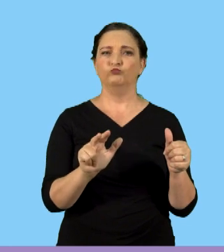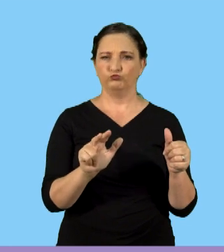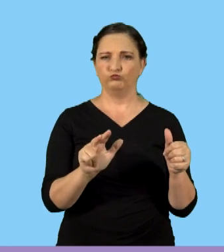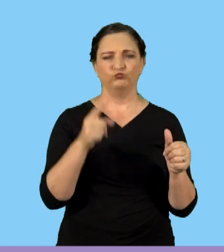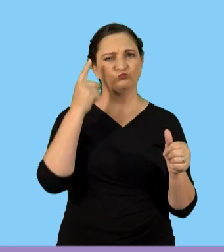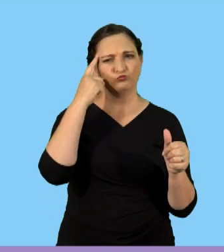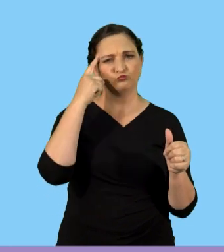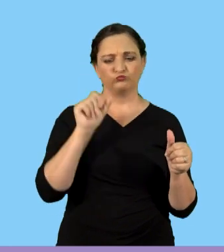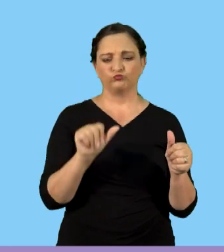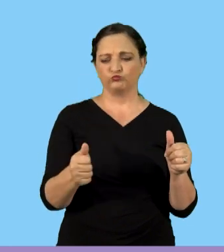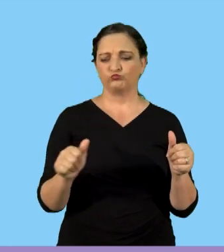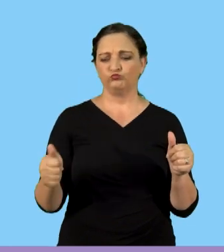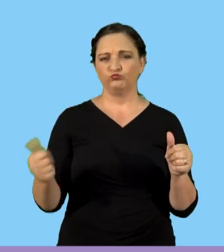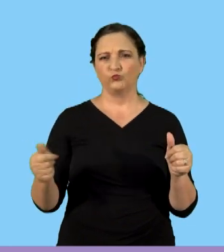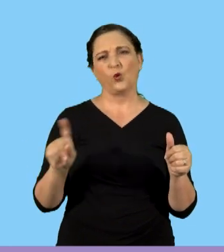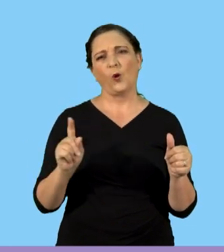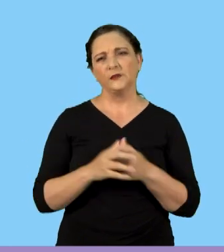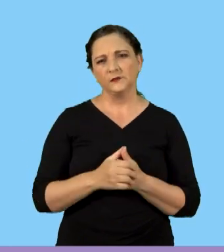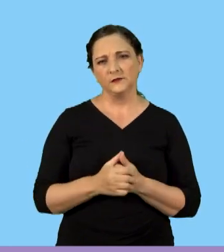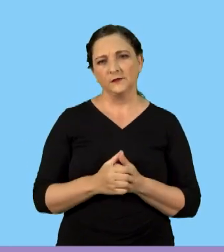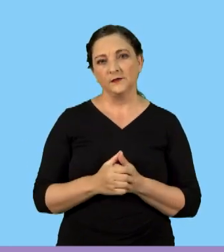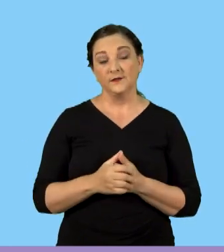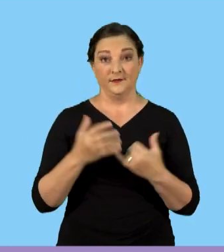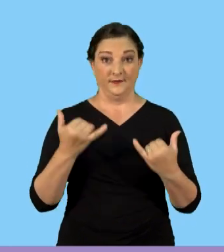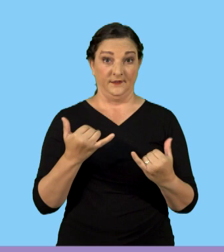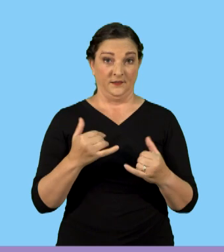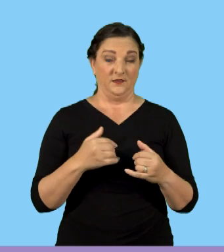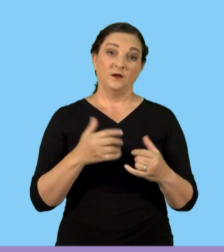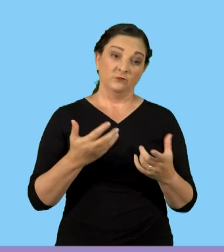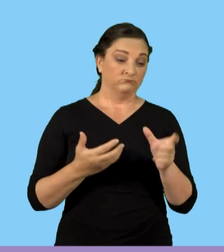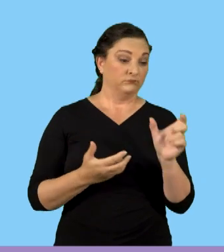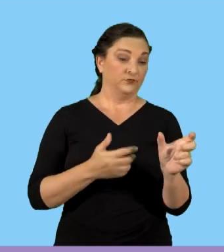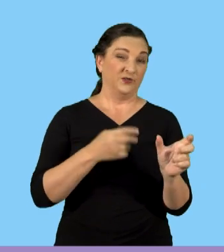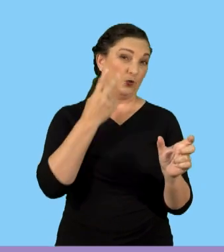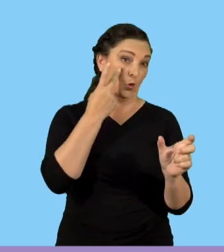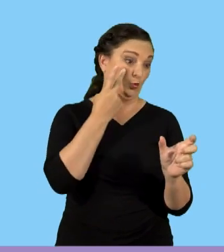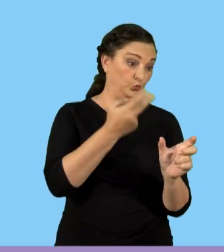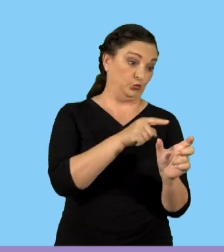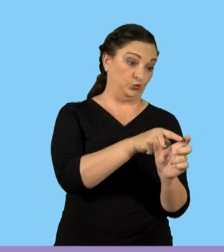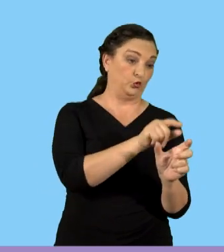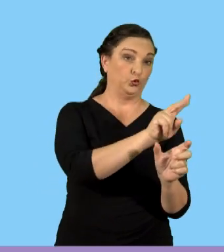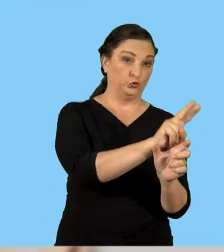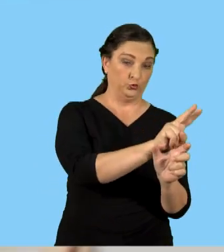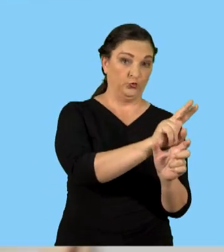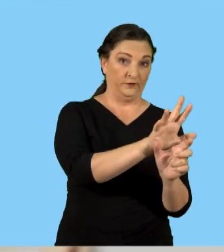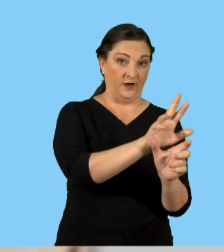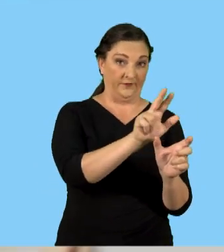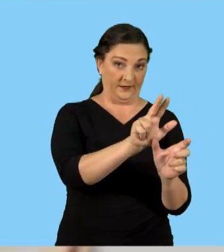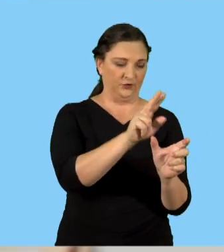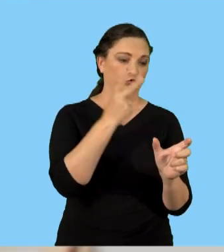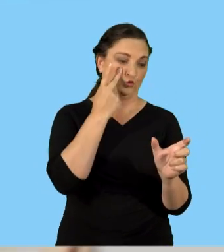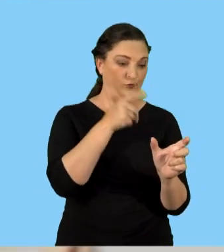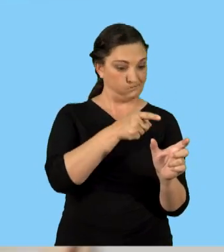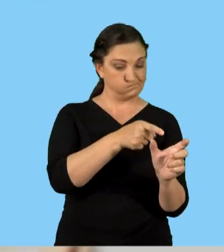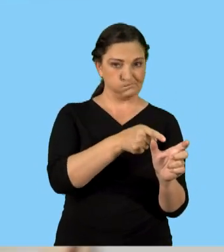3 terms. So what do you think the next 3 terms are going to be? Obviously, you have to look how we move from the first term to the second term